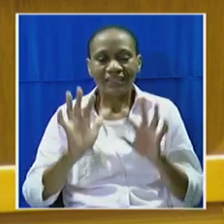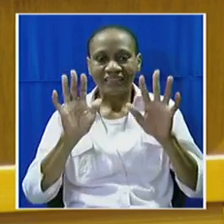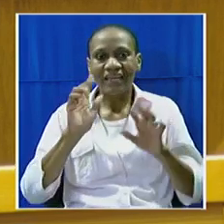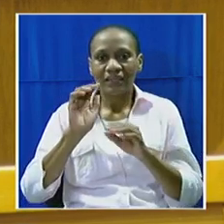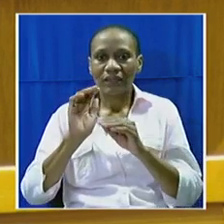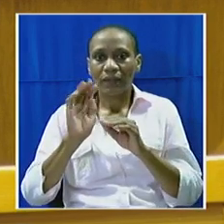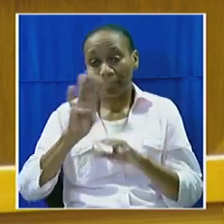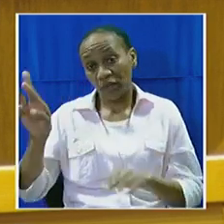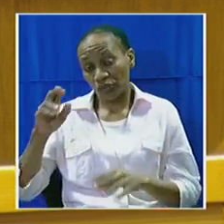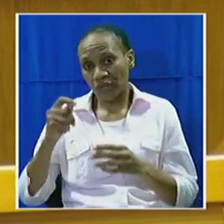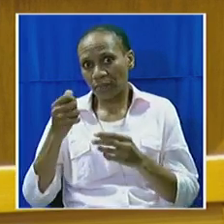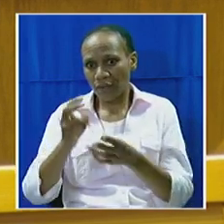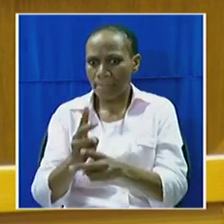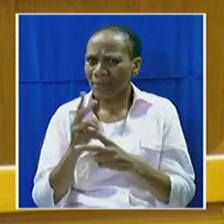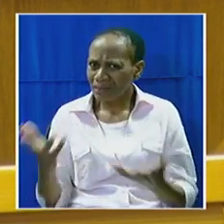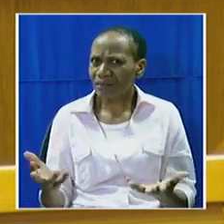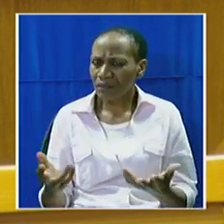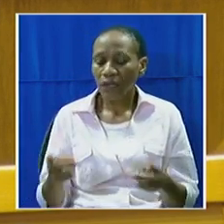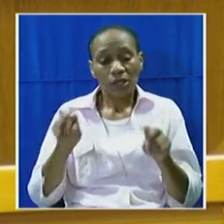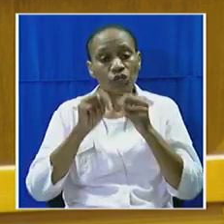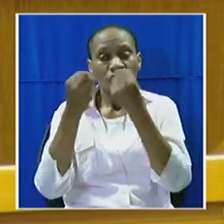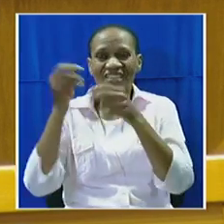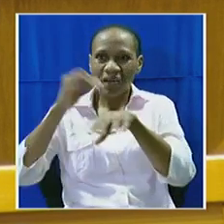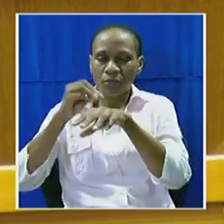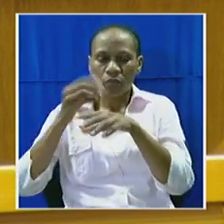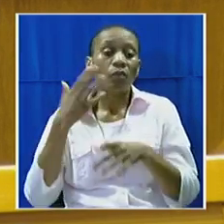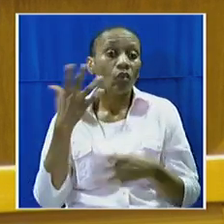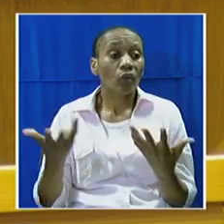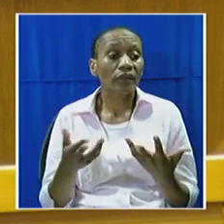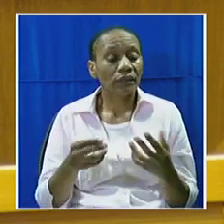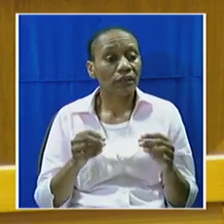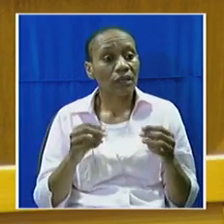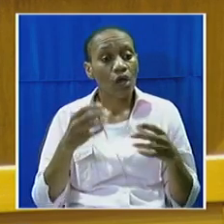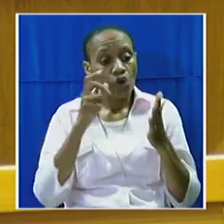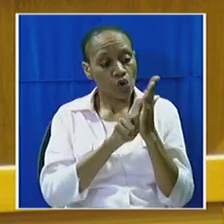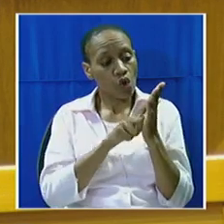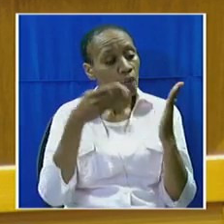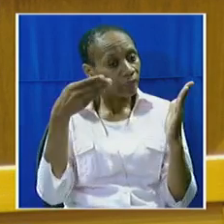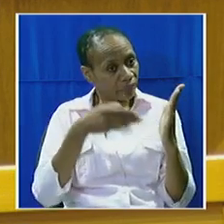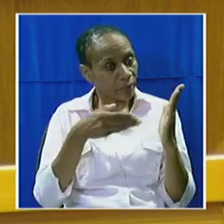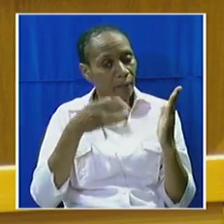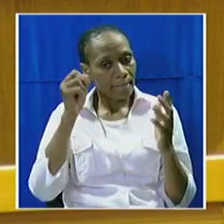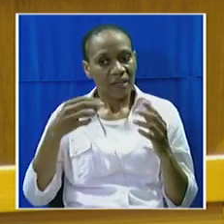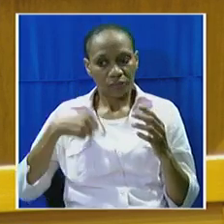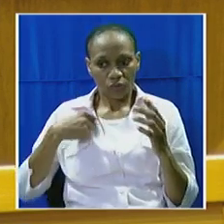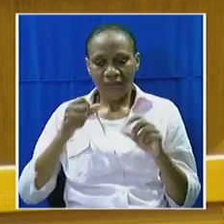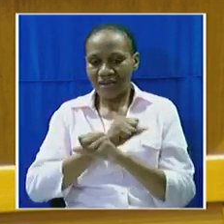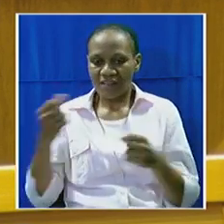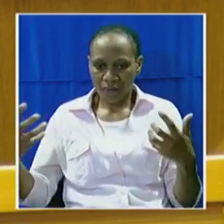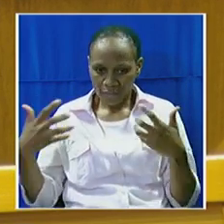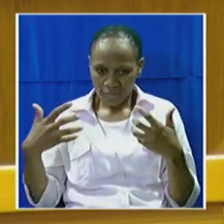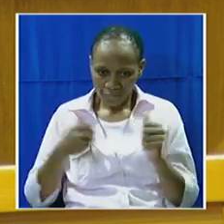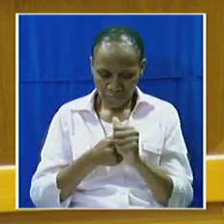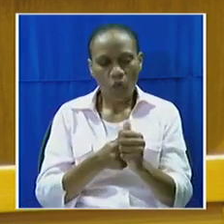rand. It is a national crisis when non-compliance with key legislation is at a record high